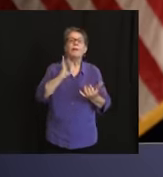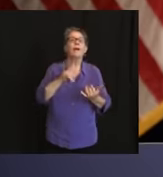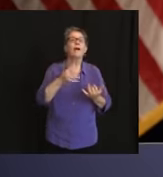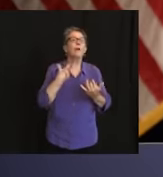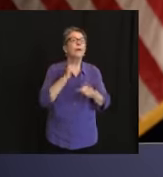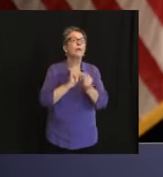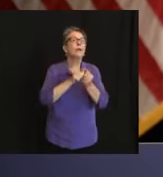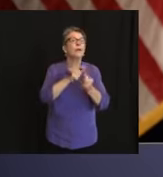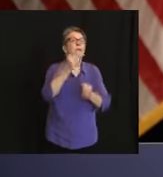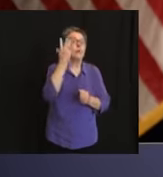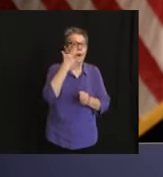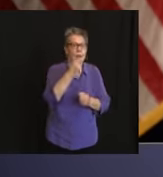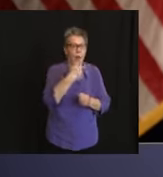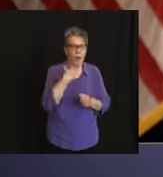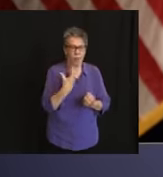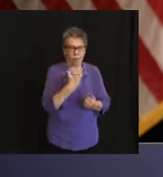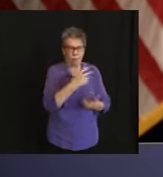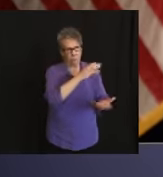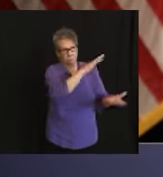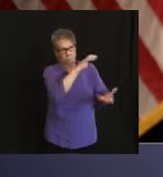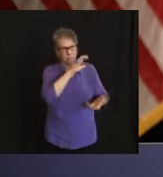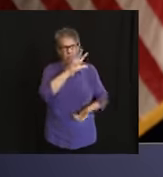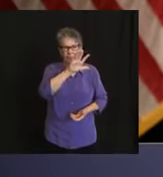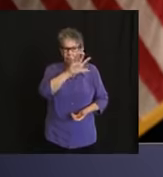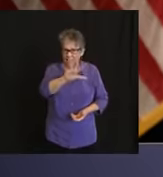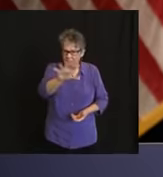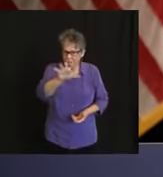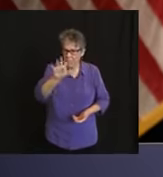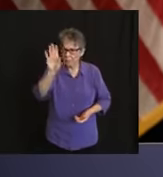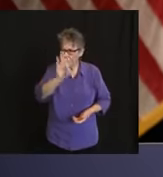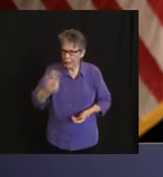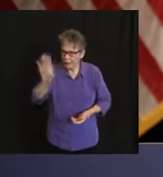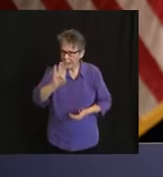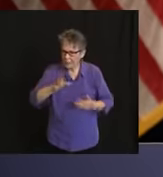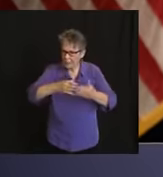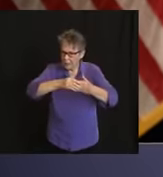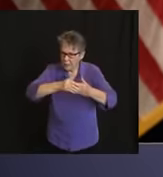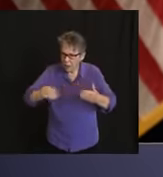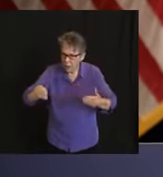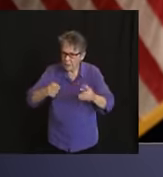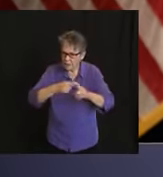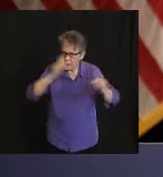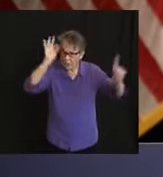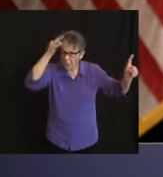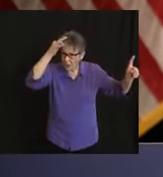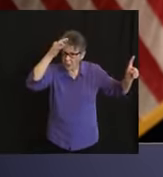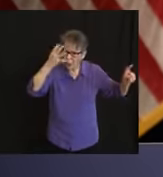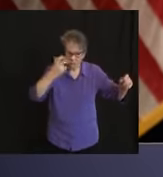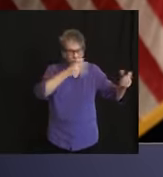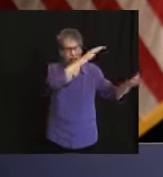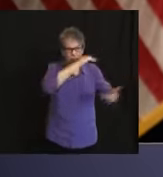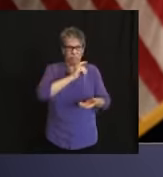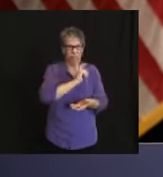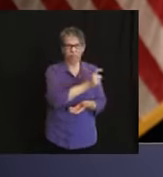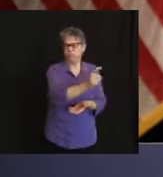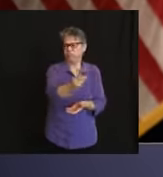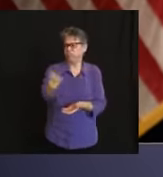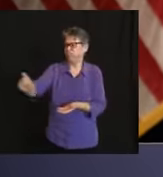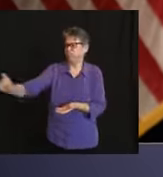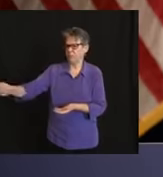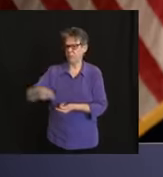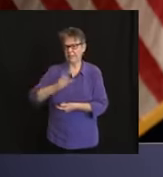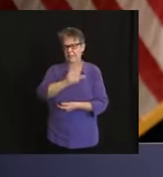the formulas in the right way such that New Jersey gets its fair share. I will work 24/7 with him or anybody else to